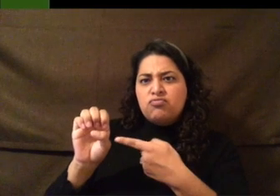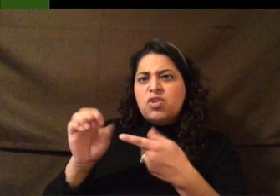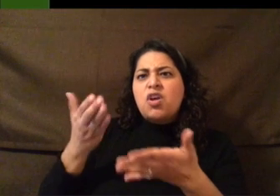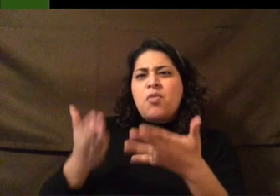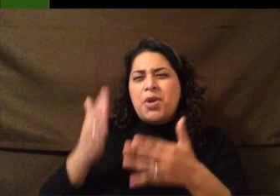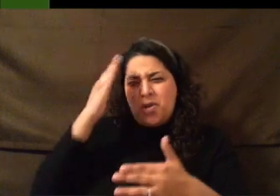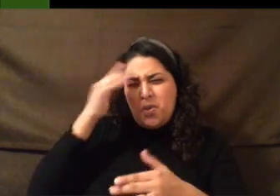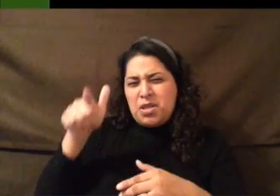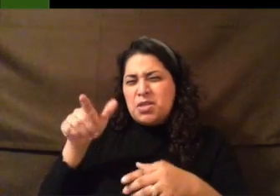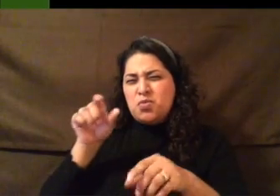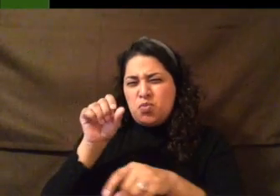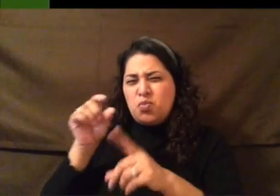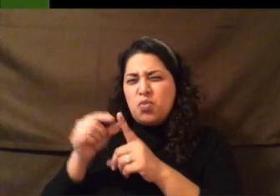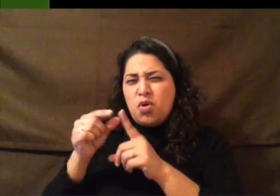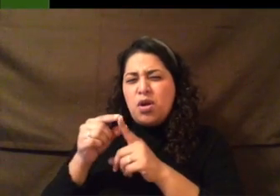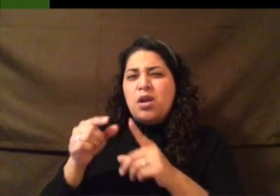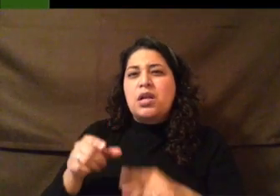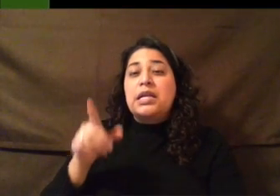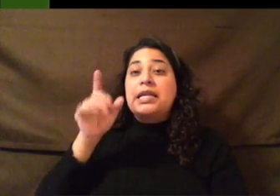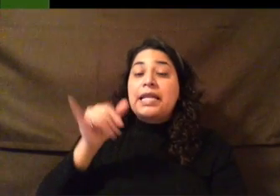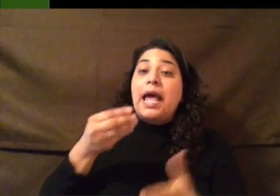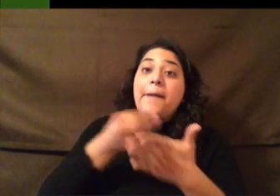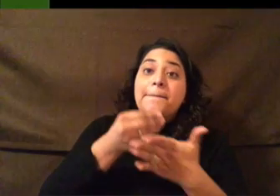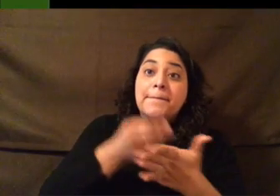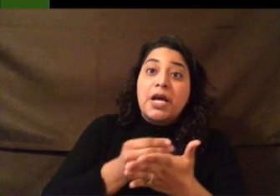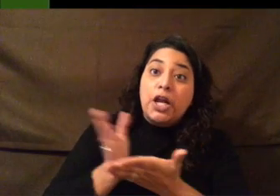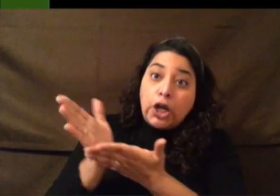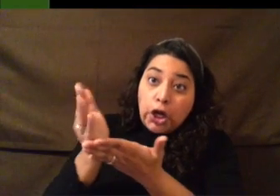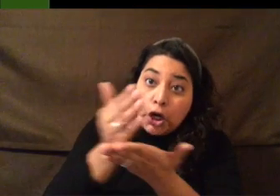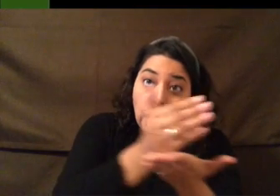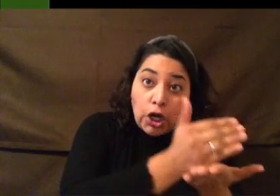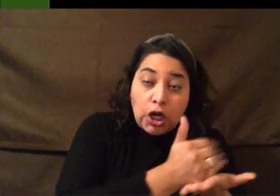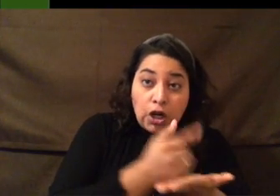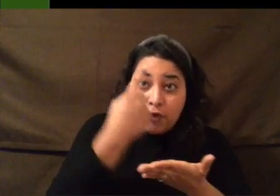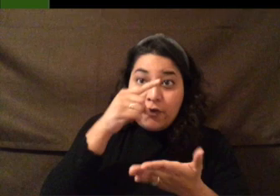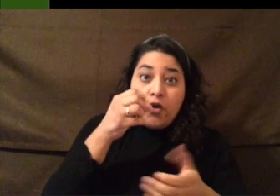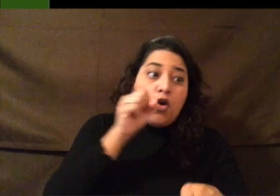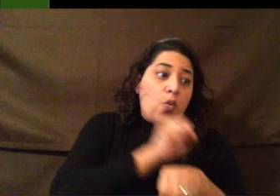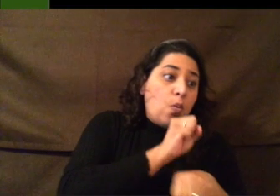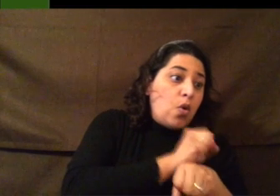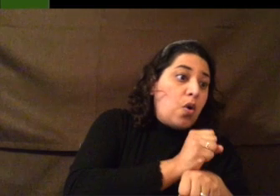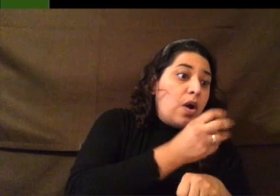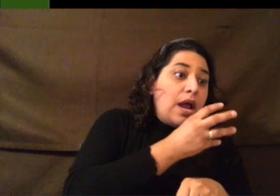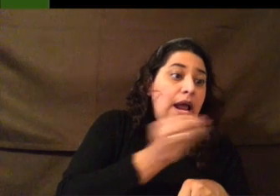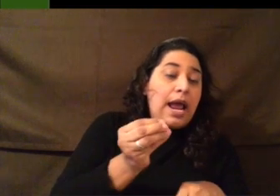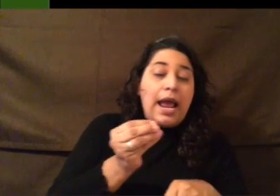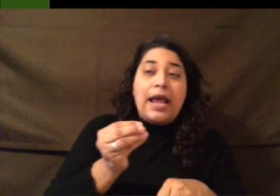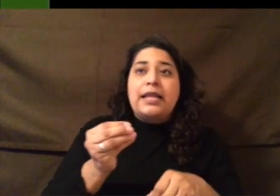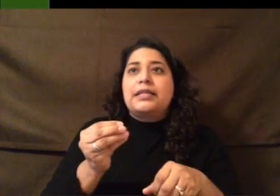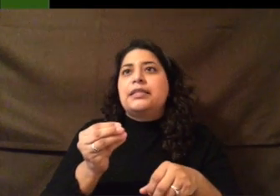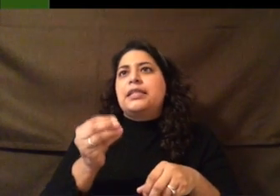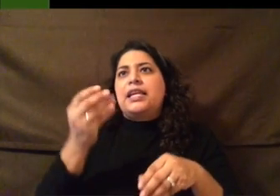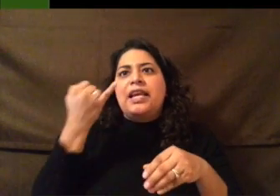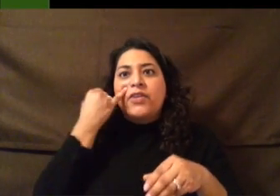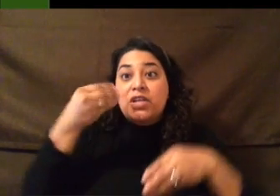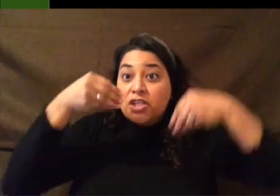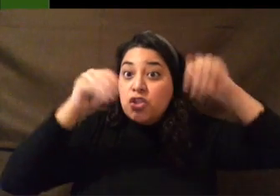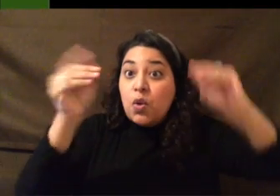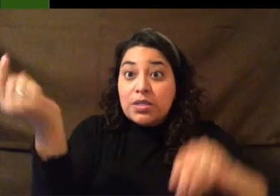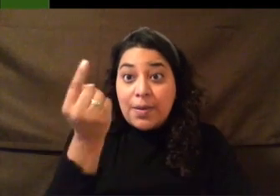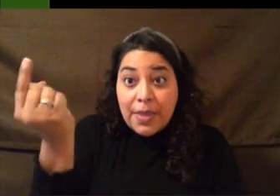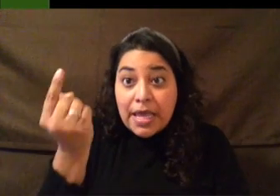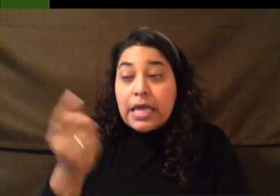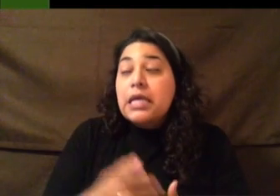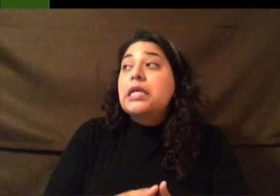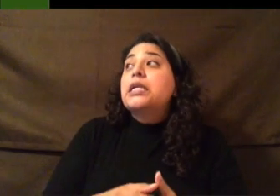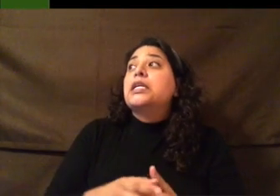know this word already. So income is money that is earned for work and money received for sale of goods or